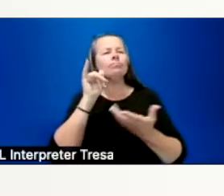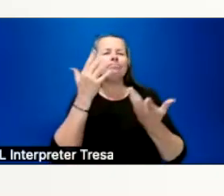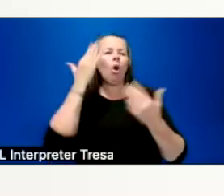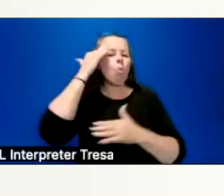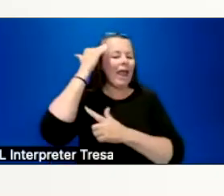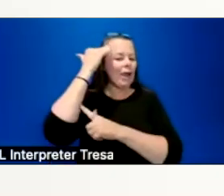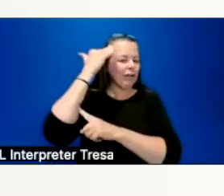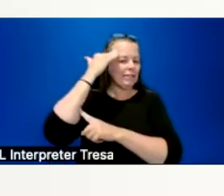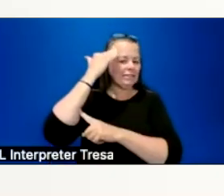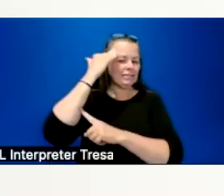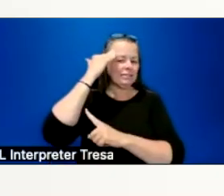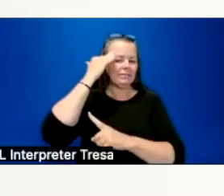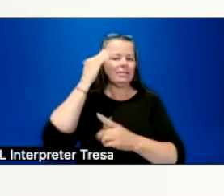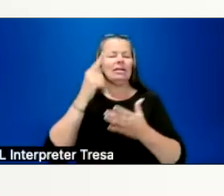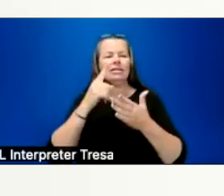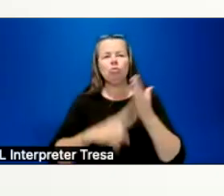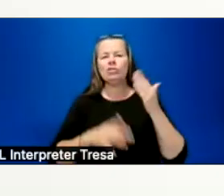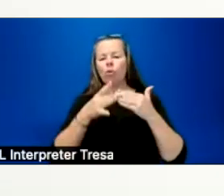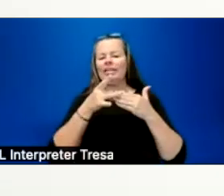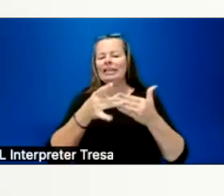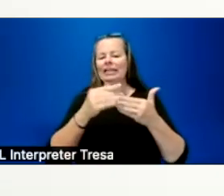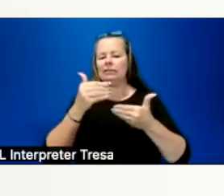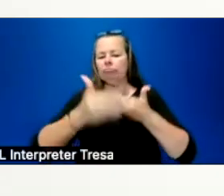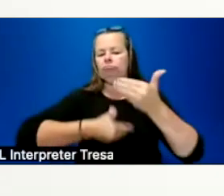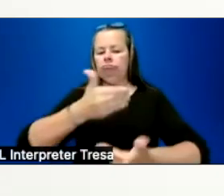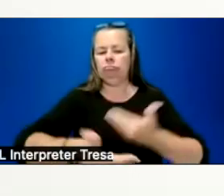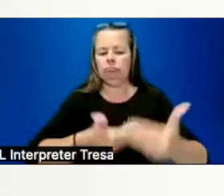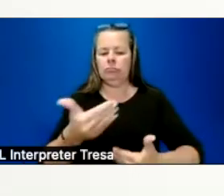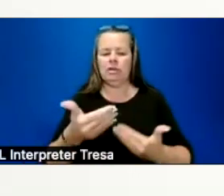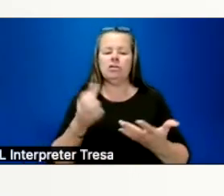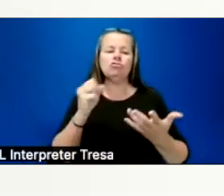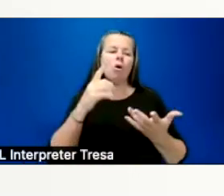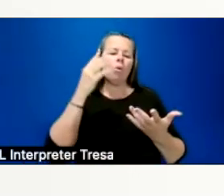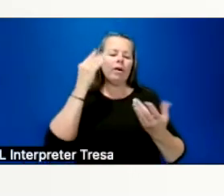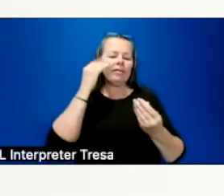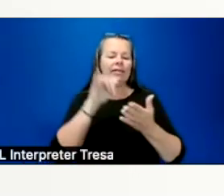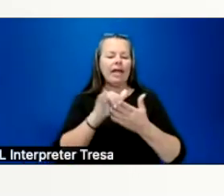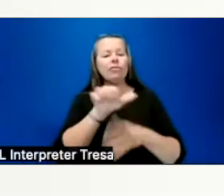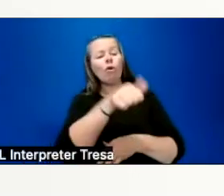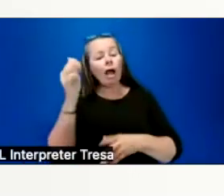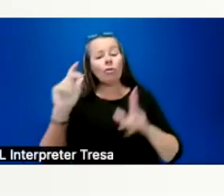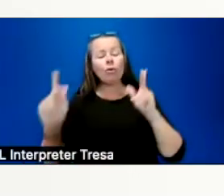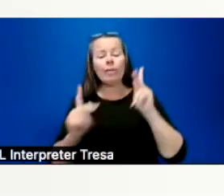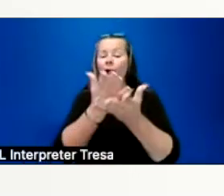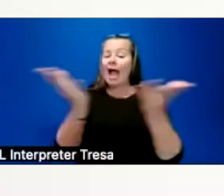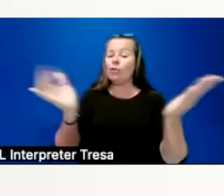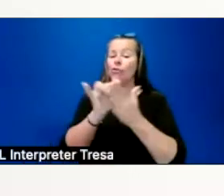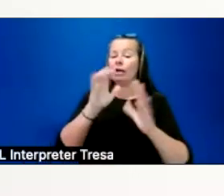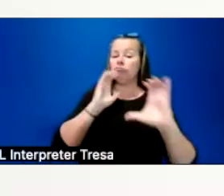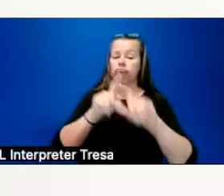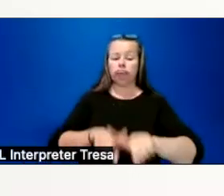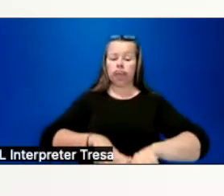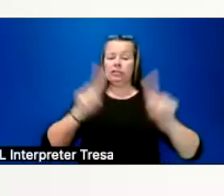that is bringing us forward. So thinking that there are other people, that they are communicating different, Different doesn't